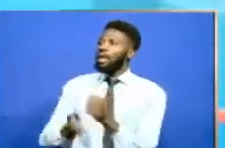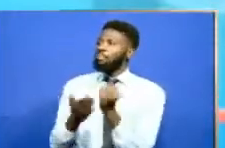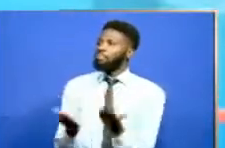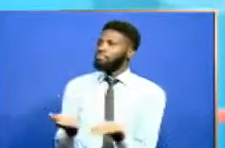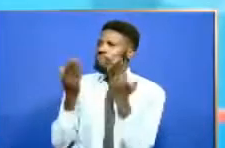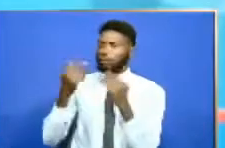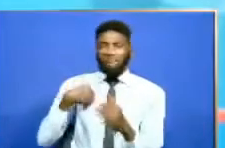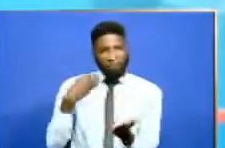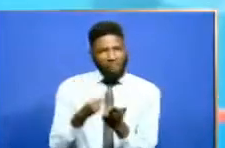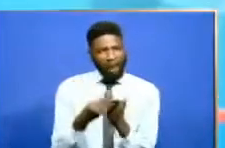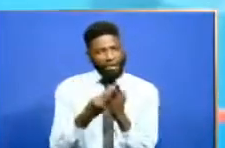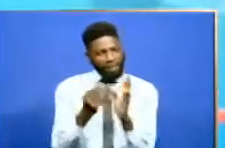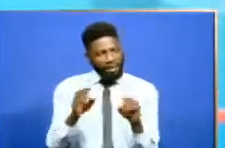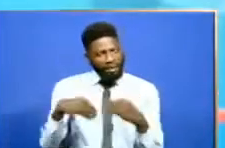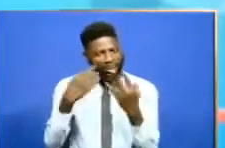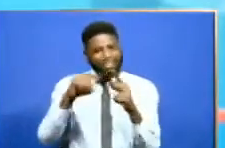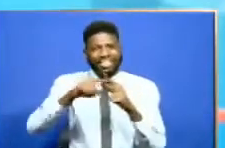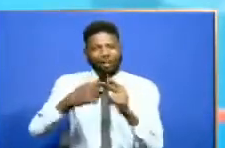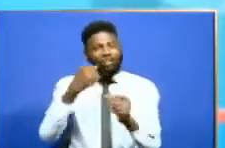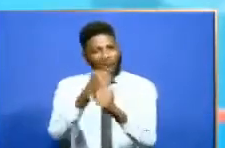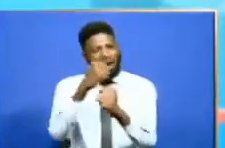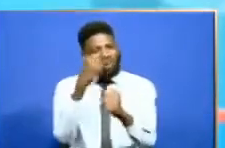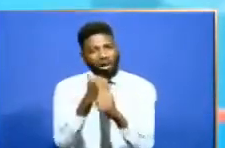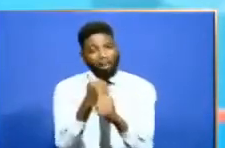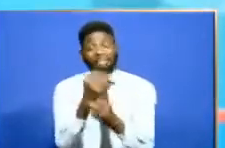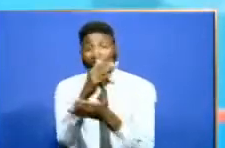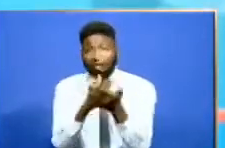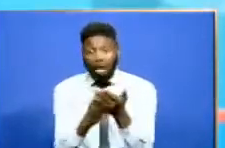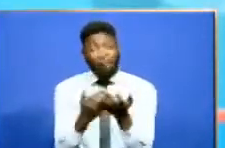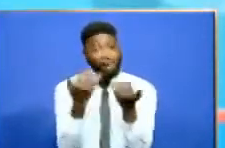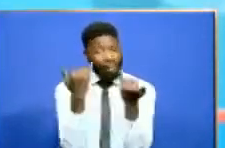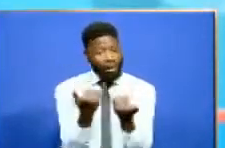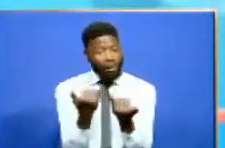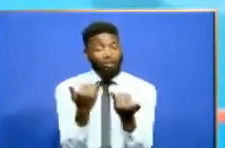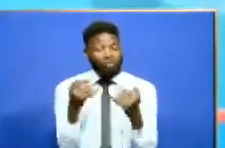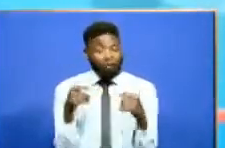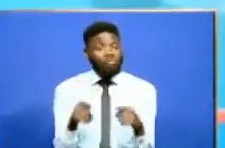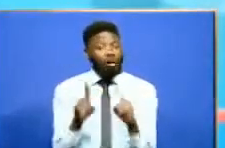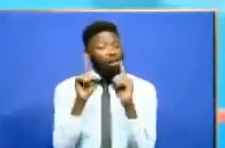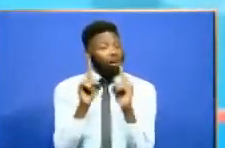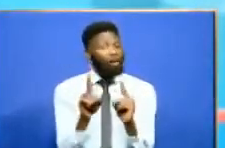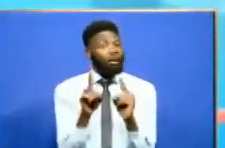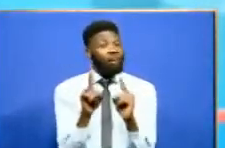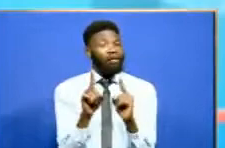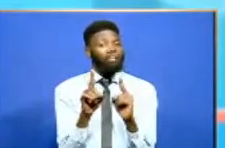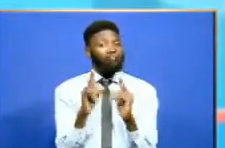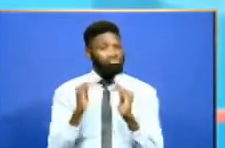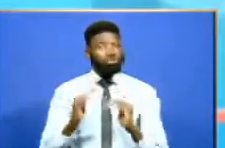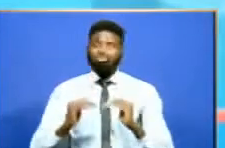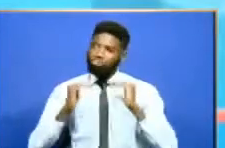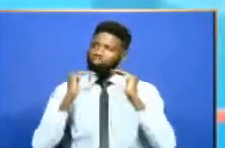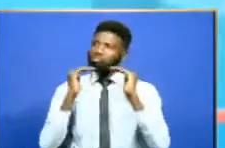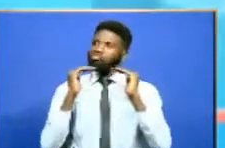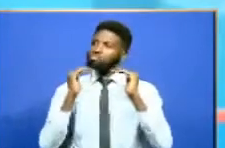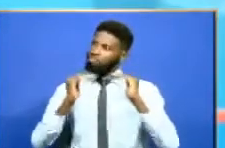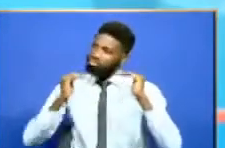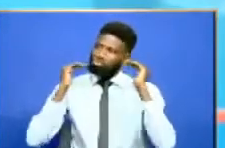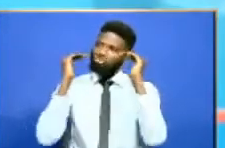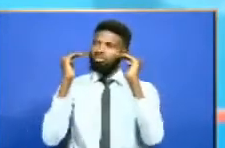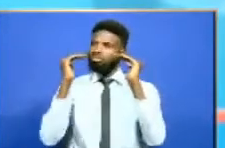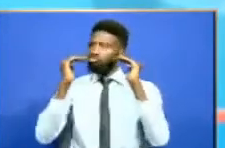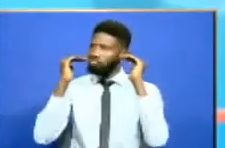little money to start themselves up. I'm telling you, some of them have gone very many steps ahead of where I left them. So I